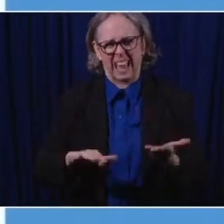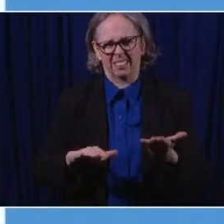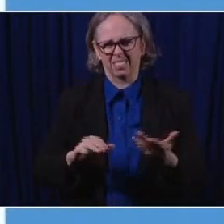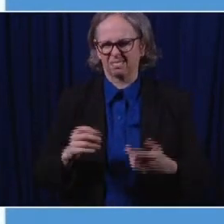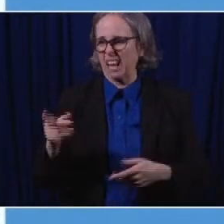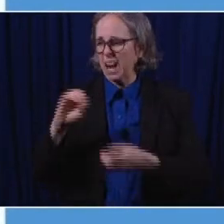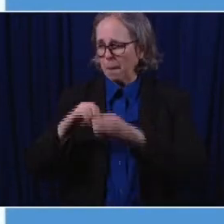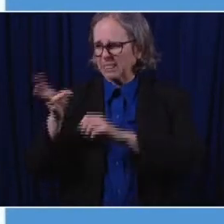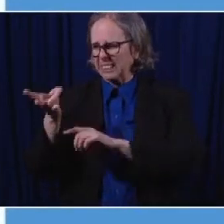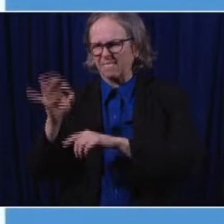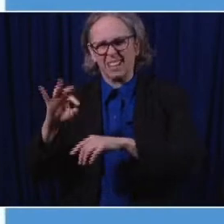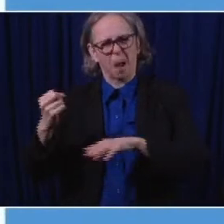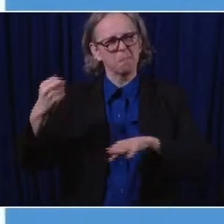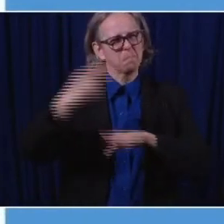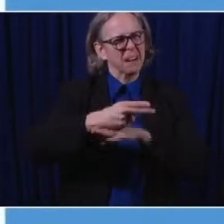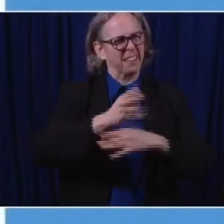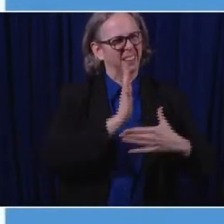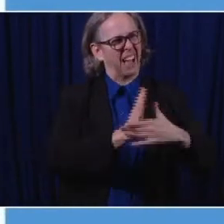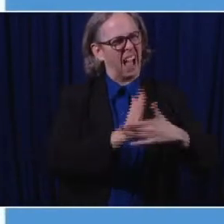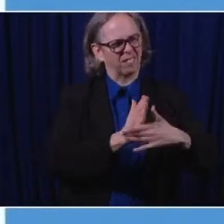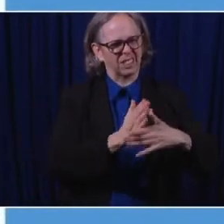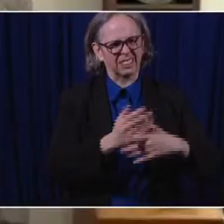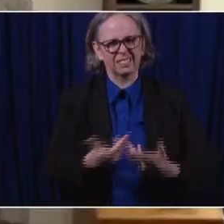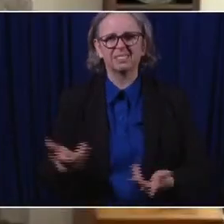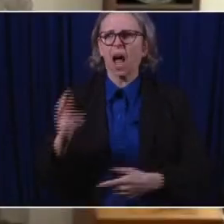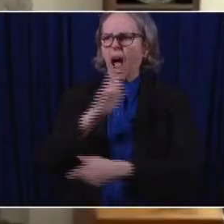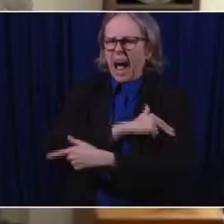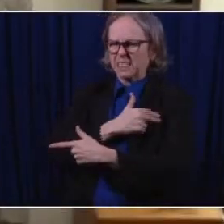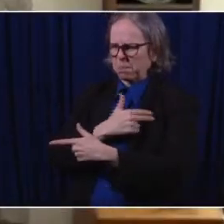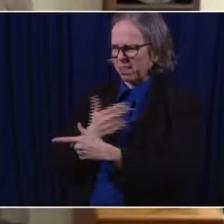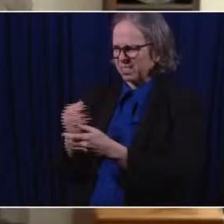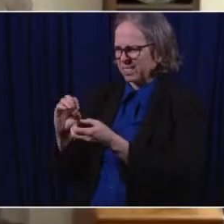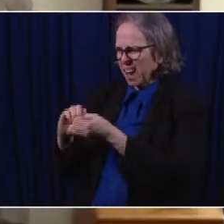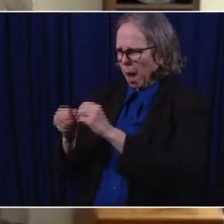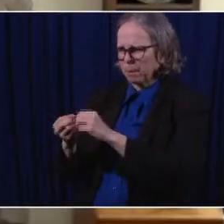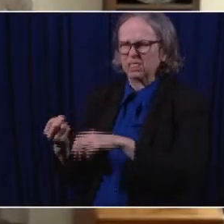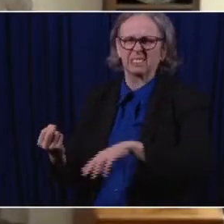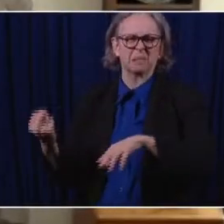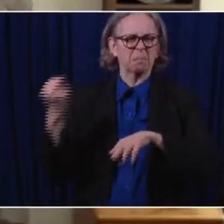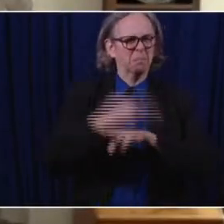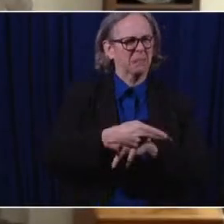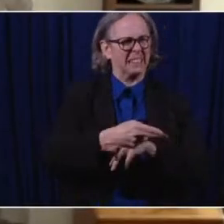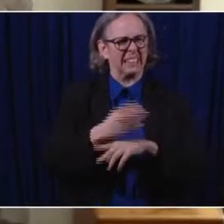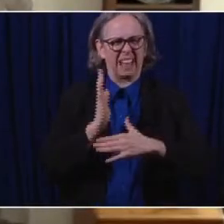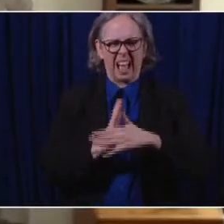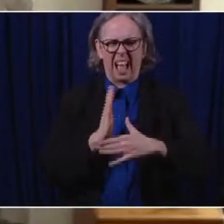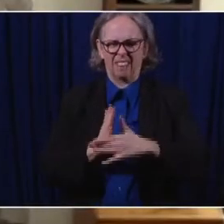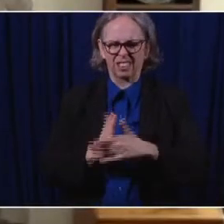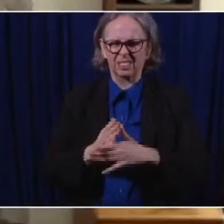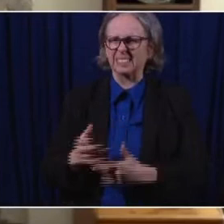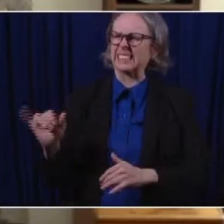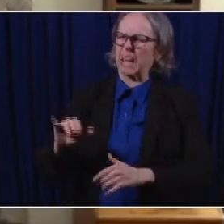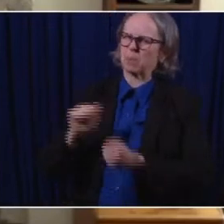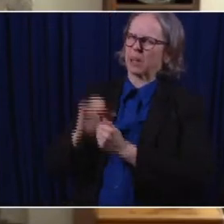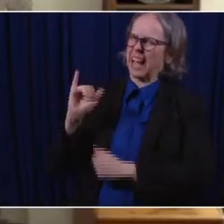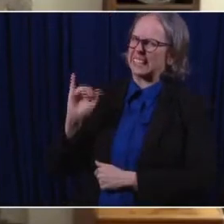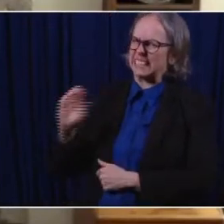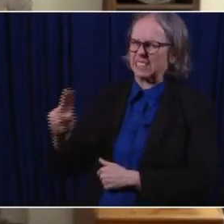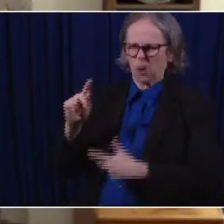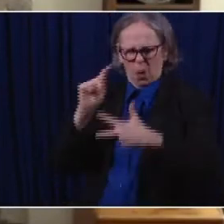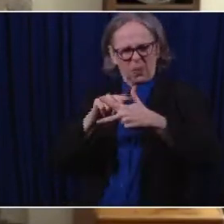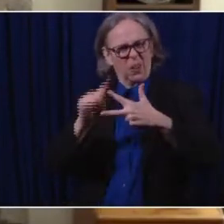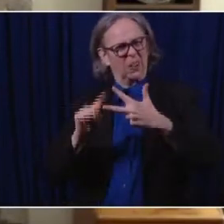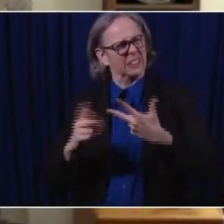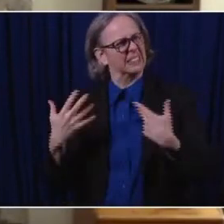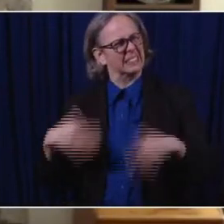for hospitalizations, and the same is true for ICU. So kind of a mixed story there. Eric, let's look at the next slide. This is our